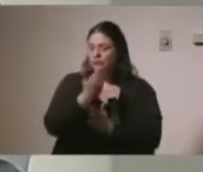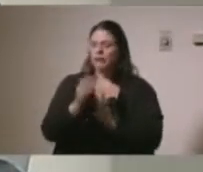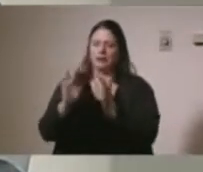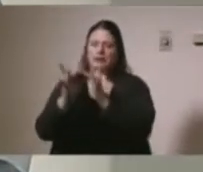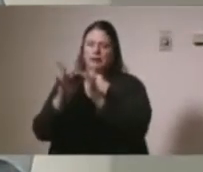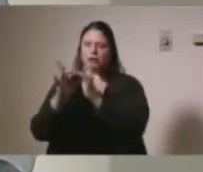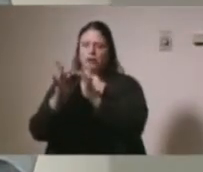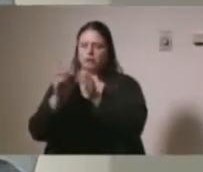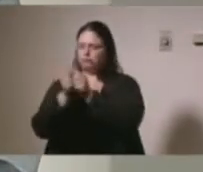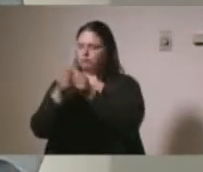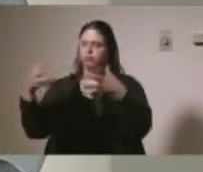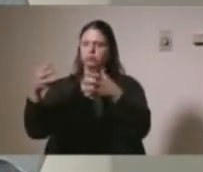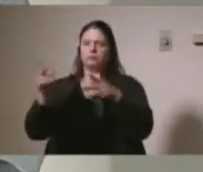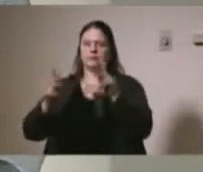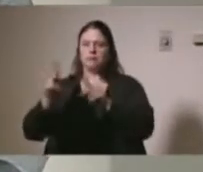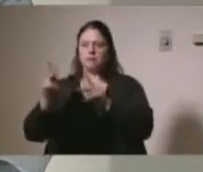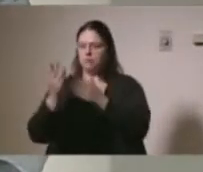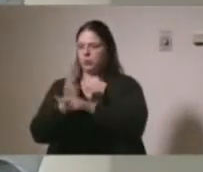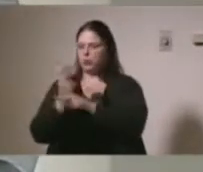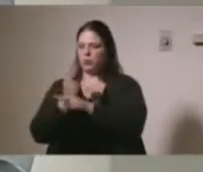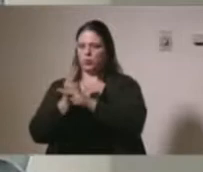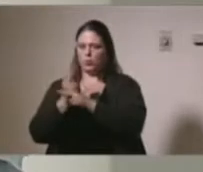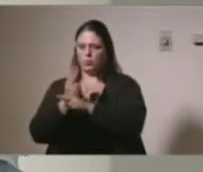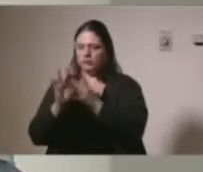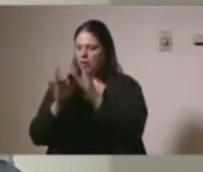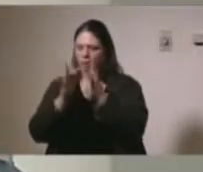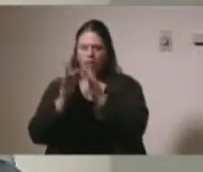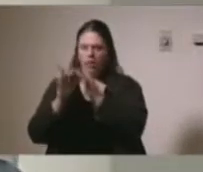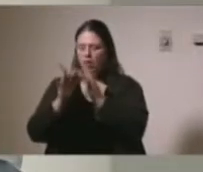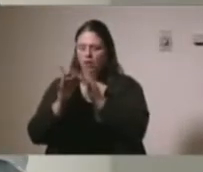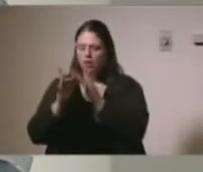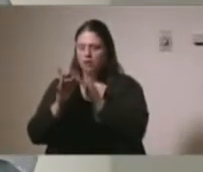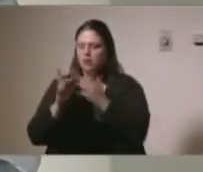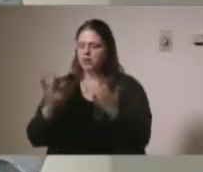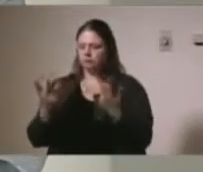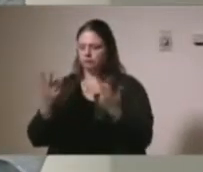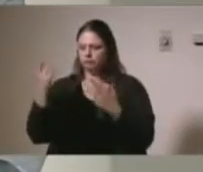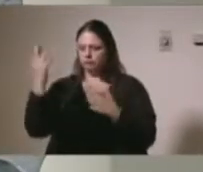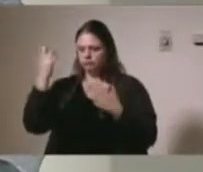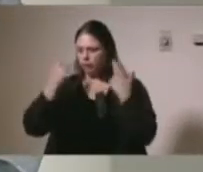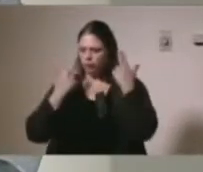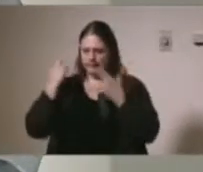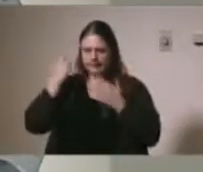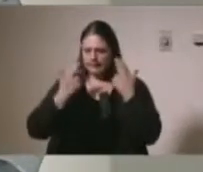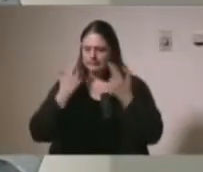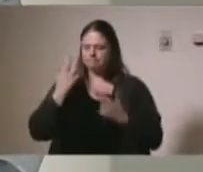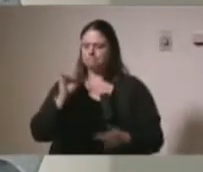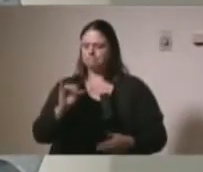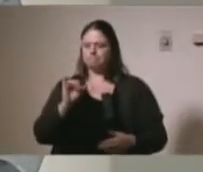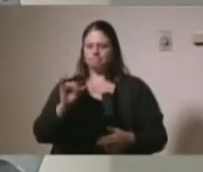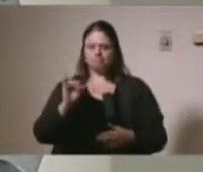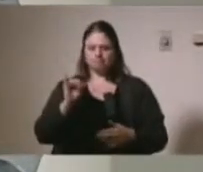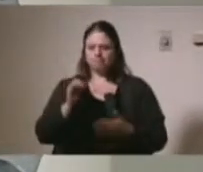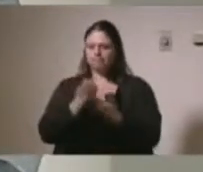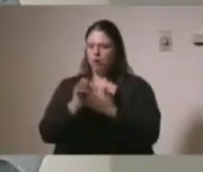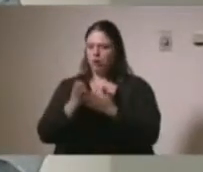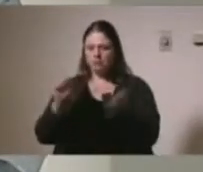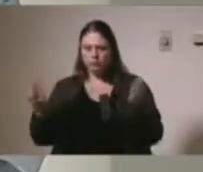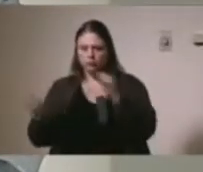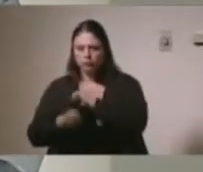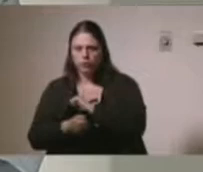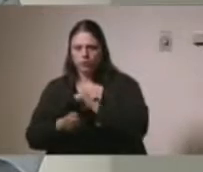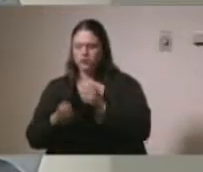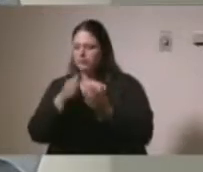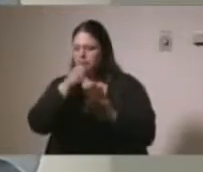added a new crisis resulting from the difficulties of the economy. And